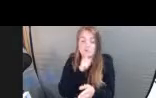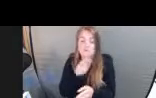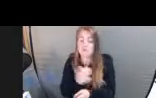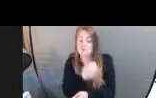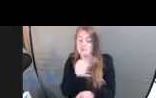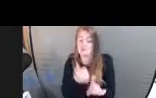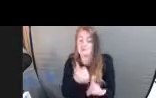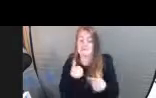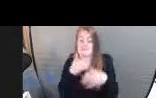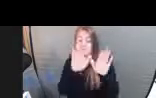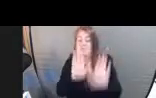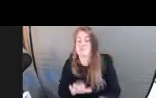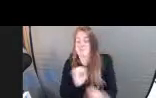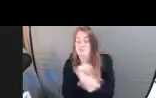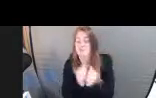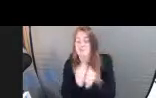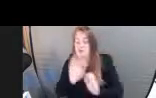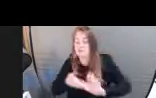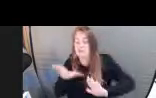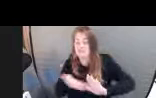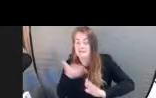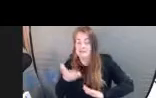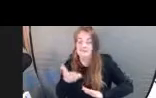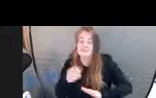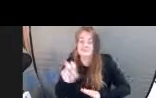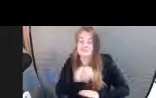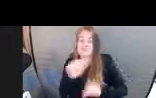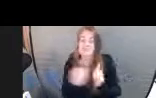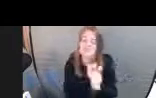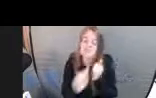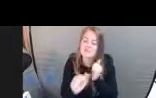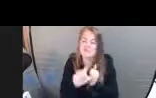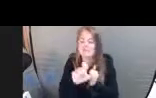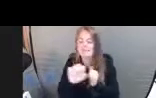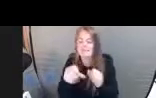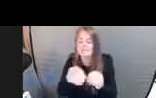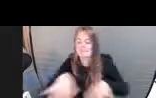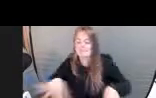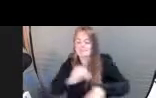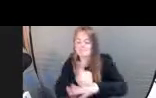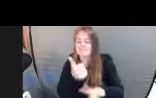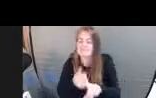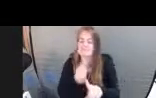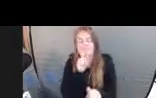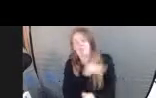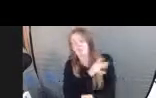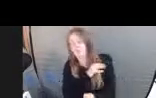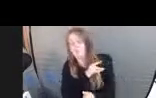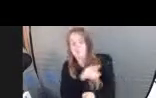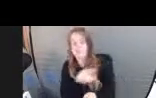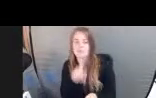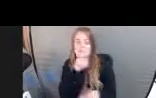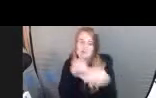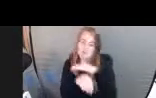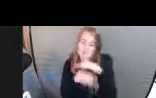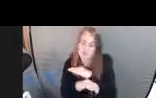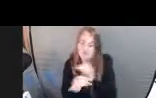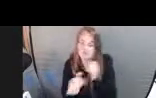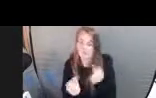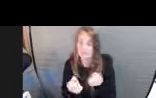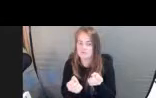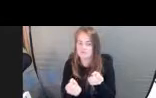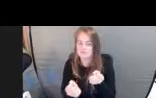their facilities. The Surrey Sport and Leisure Ice and Leisure Complex is incredible for inclusivity because